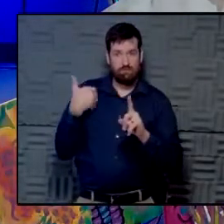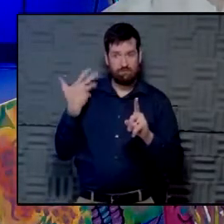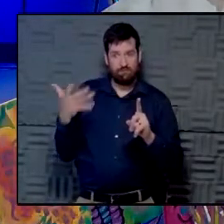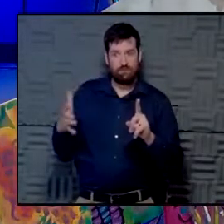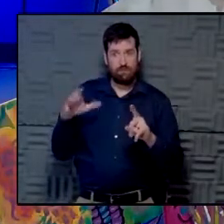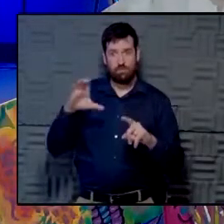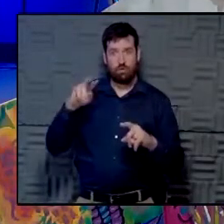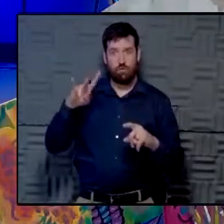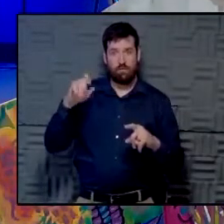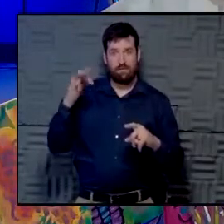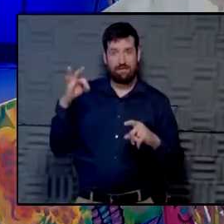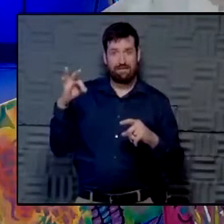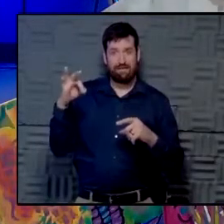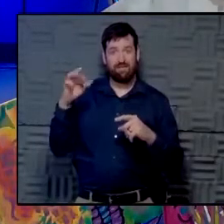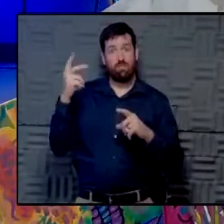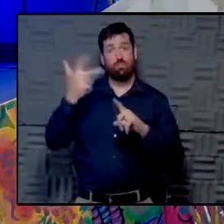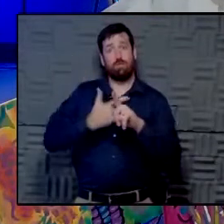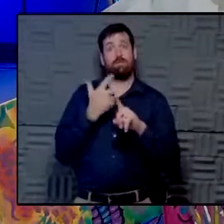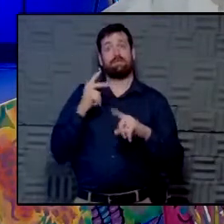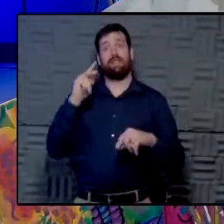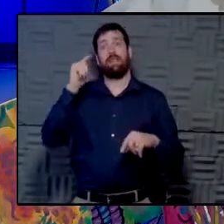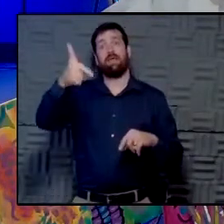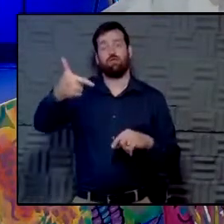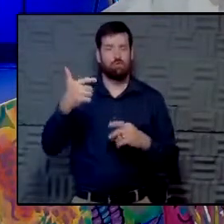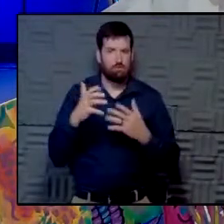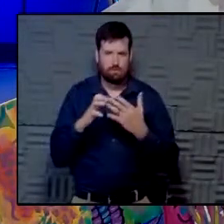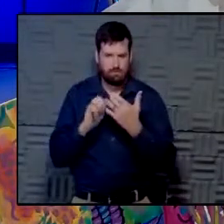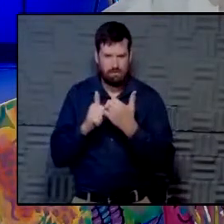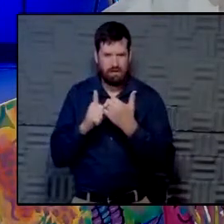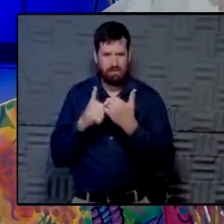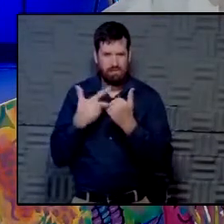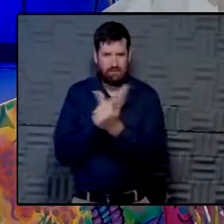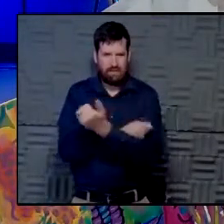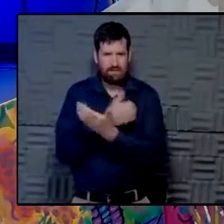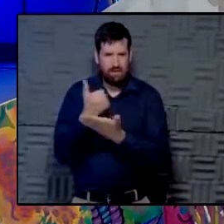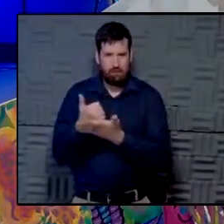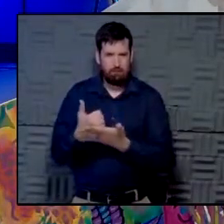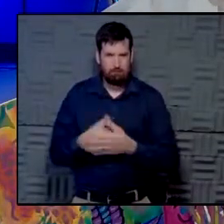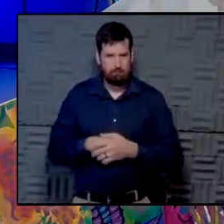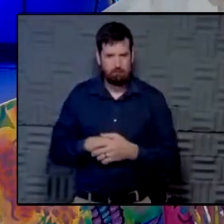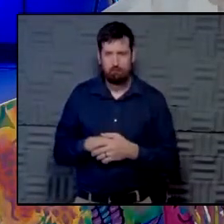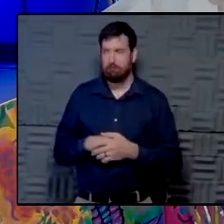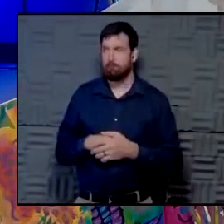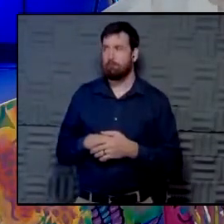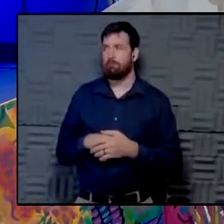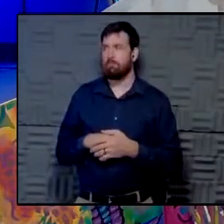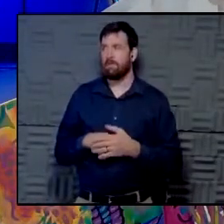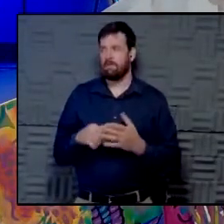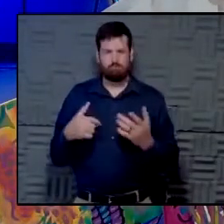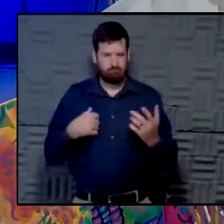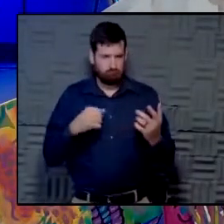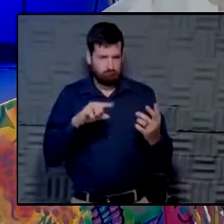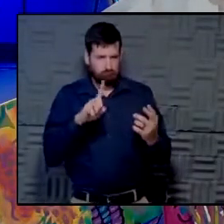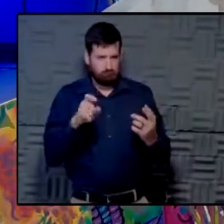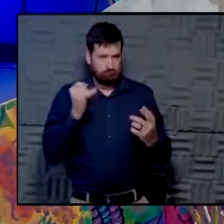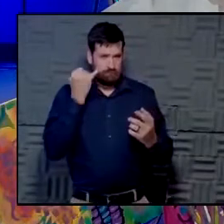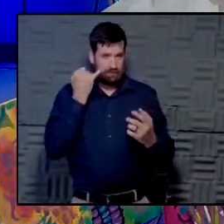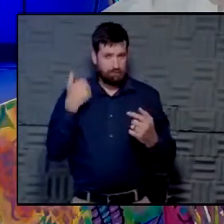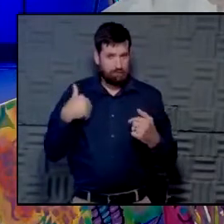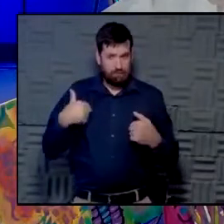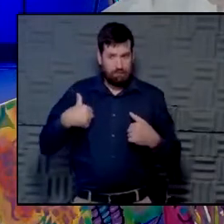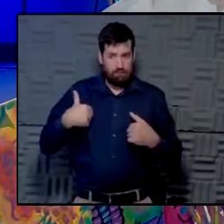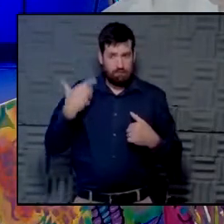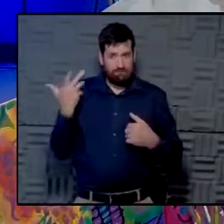3 months from infection? How does getting vaccinated help at that point? Yeah. So the question is, if you've had a history